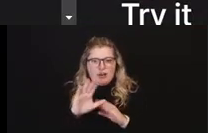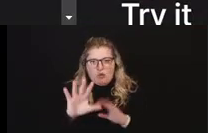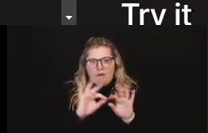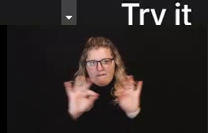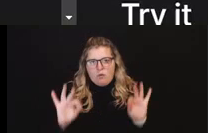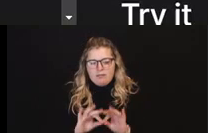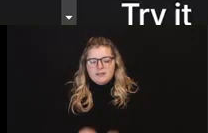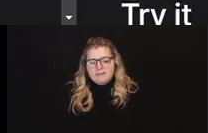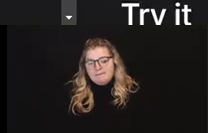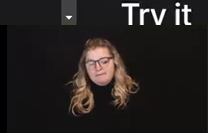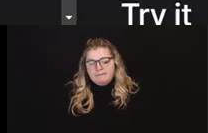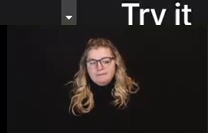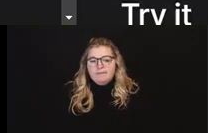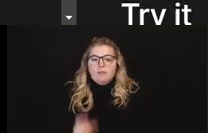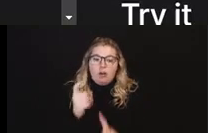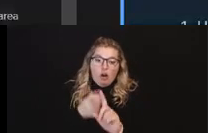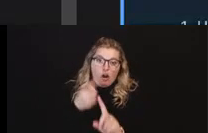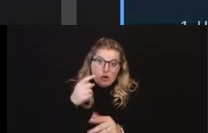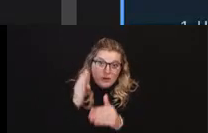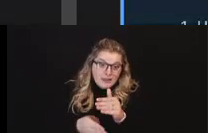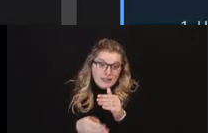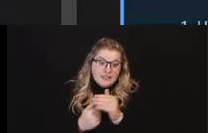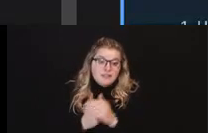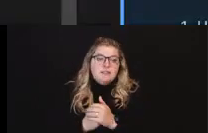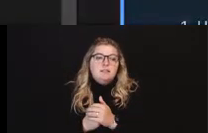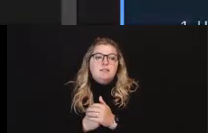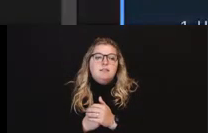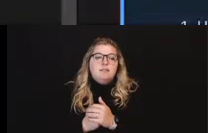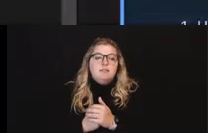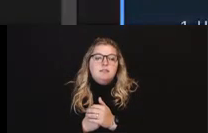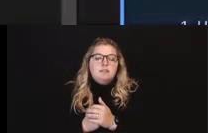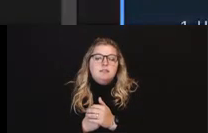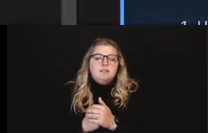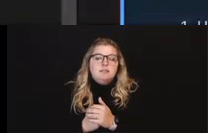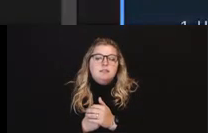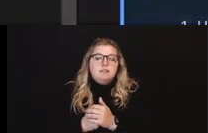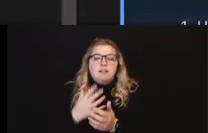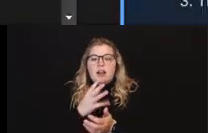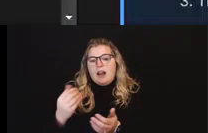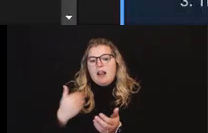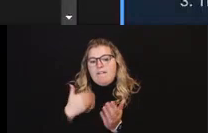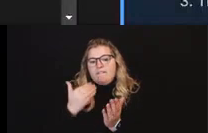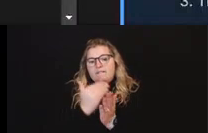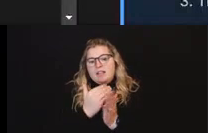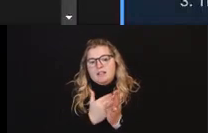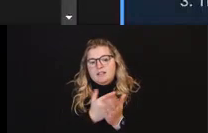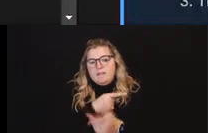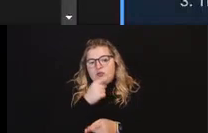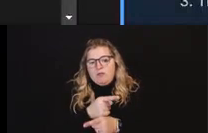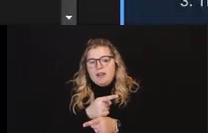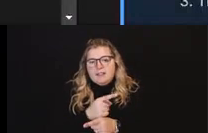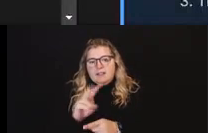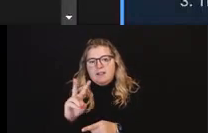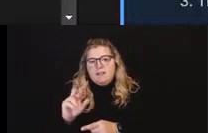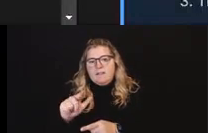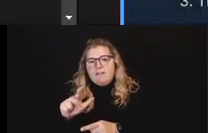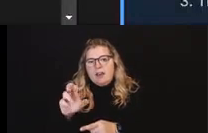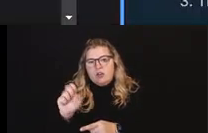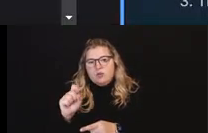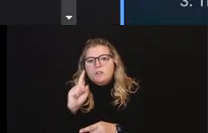So, autocomplete, and then there's kind of a list of correct values for that autocomplete for those kinds